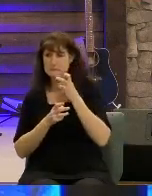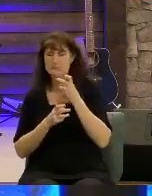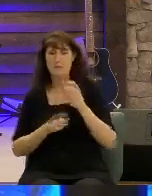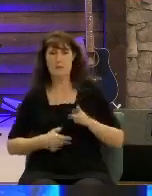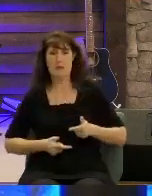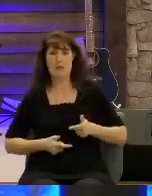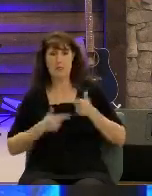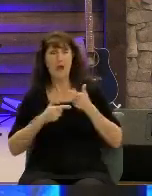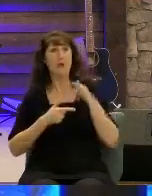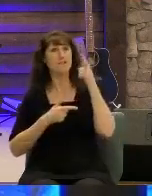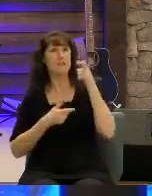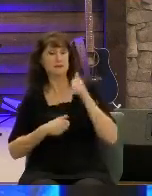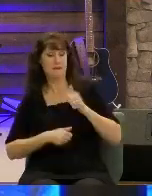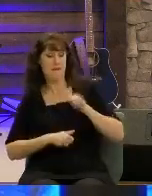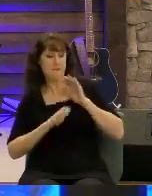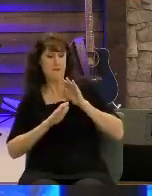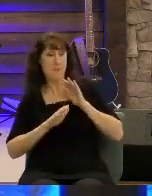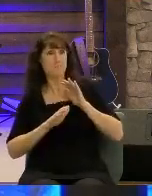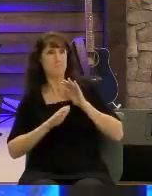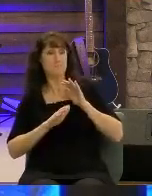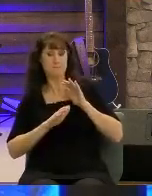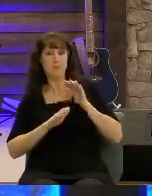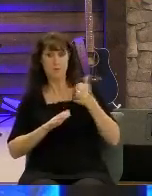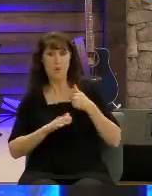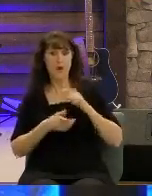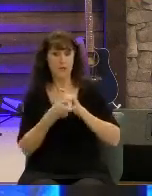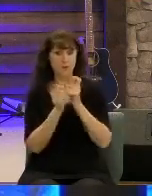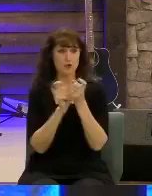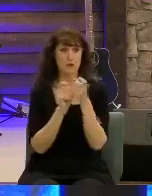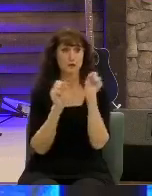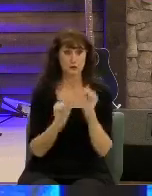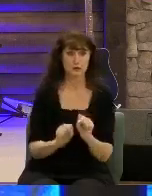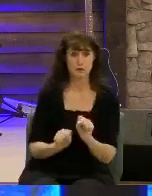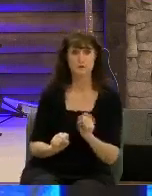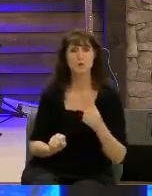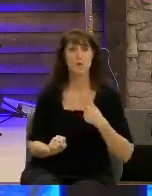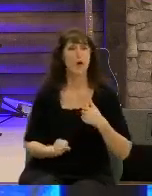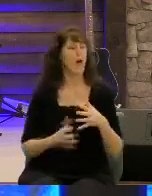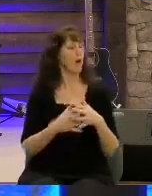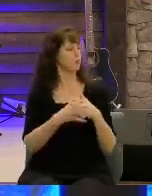and my life will be changed through that, you know? And so